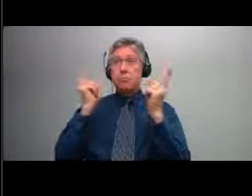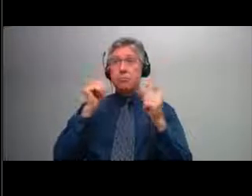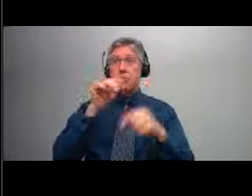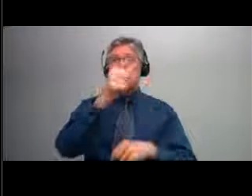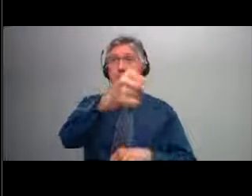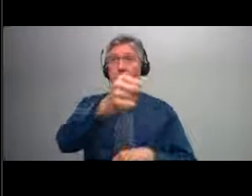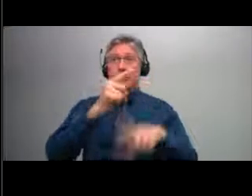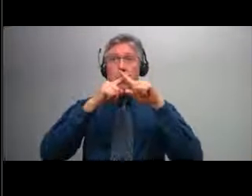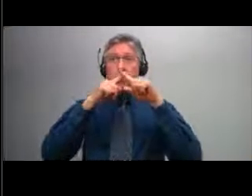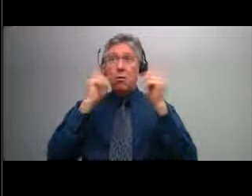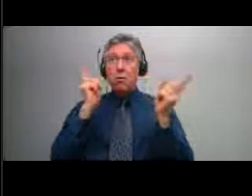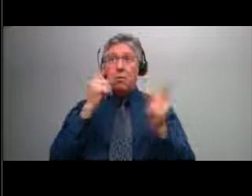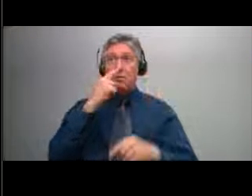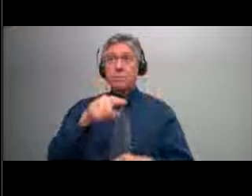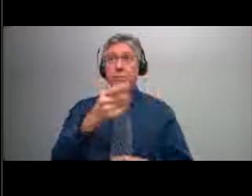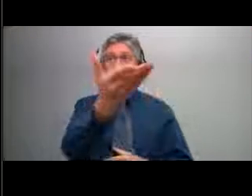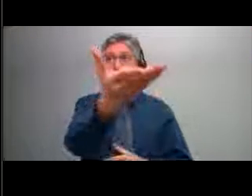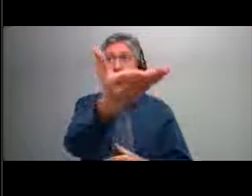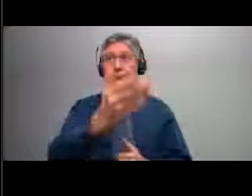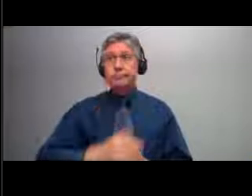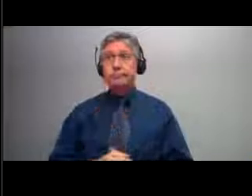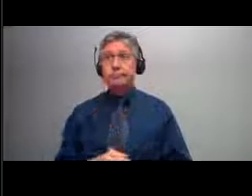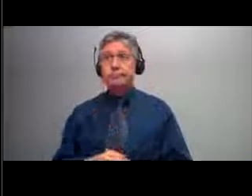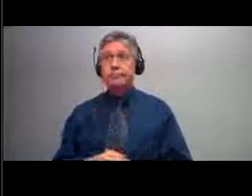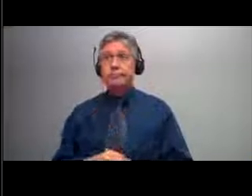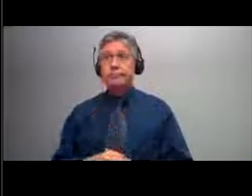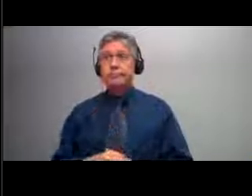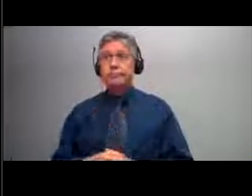you can ask your question.